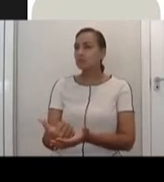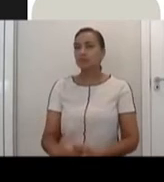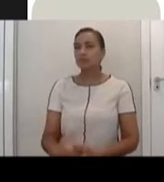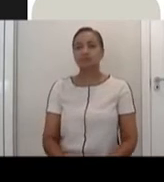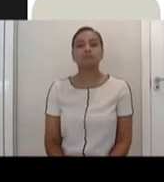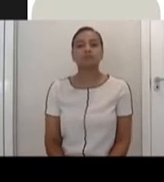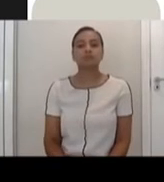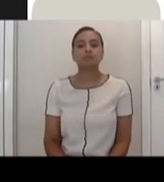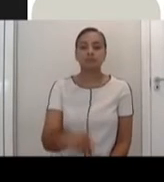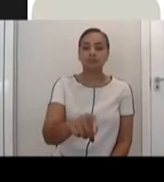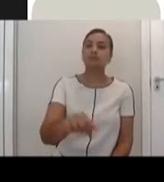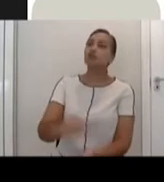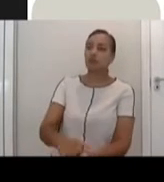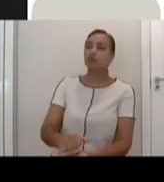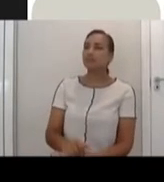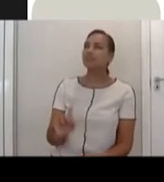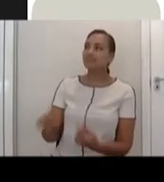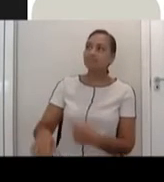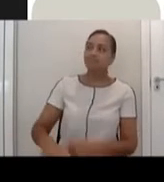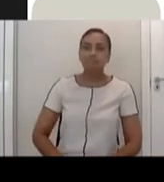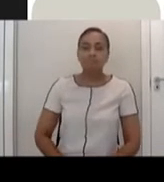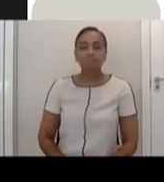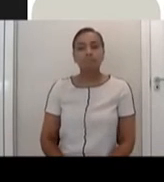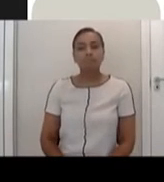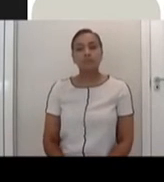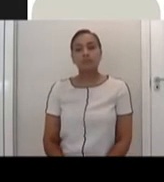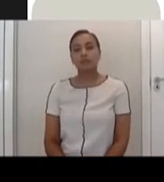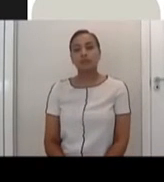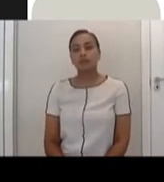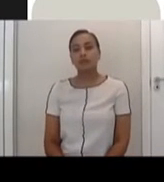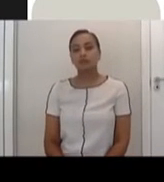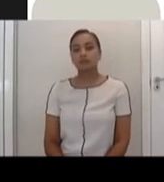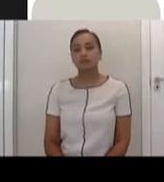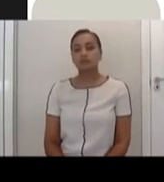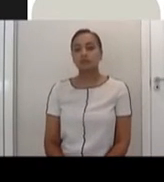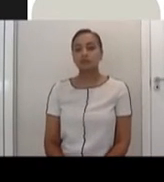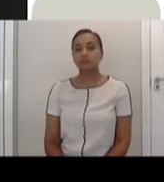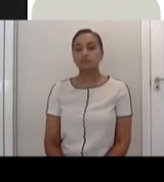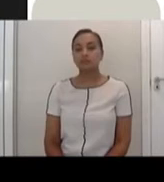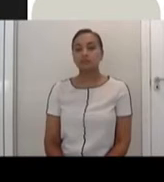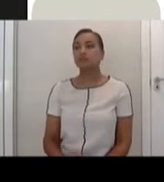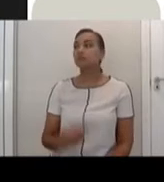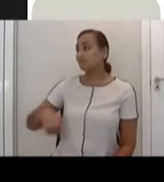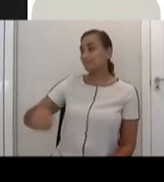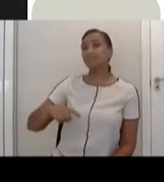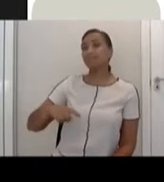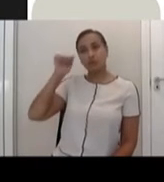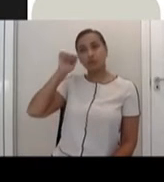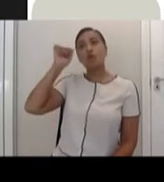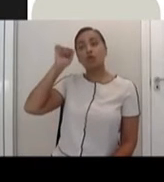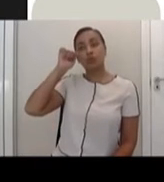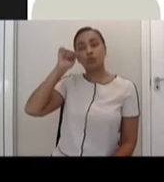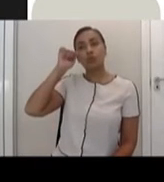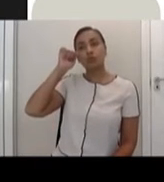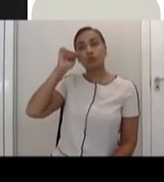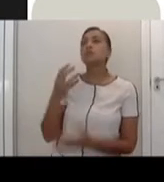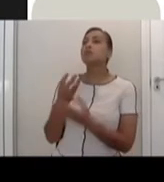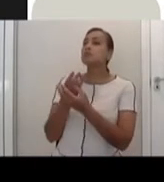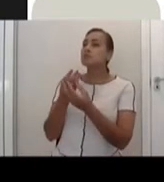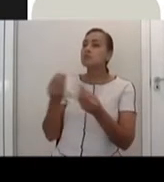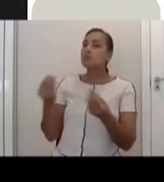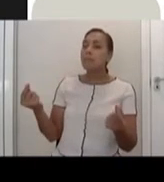Yes, absolutely. And, likewise, we're very much aware that for some